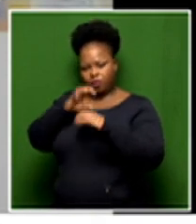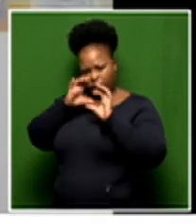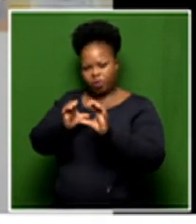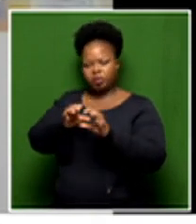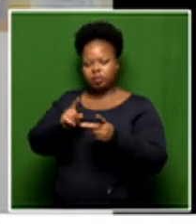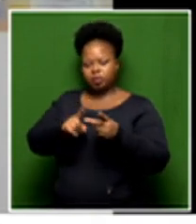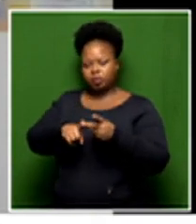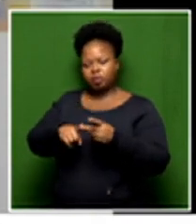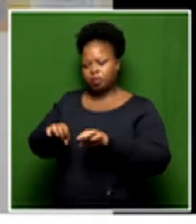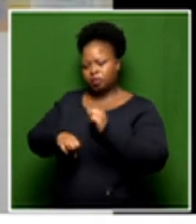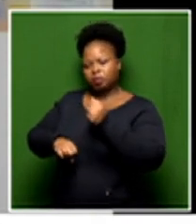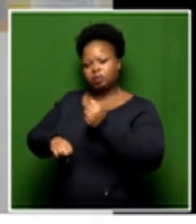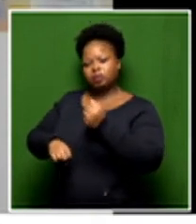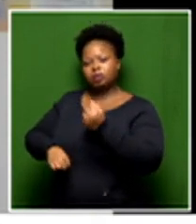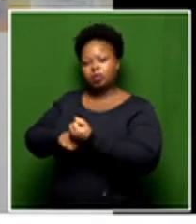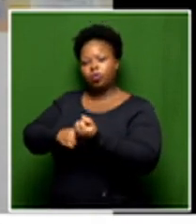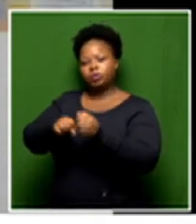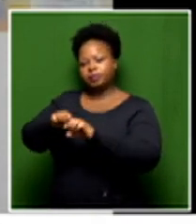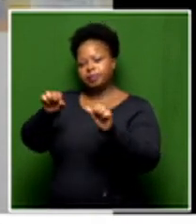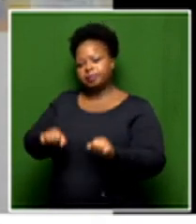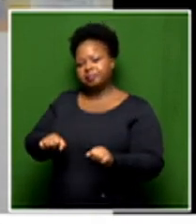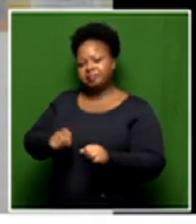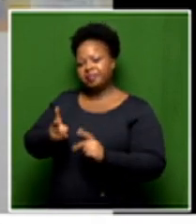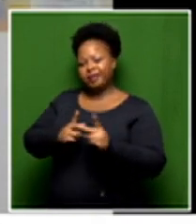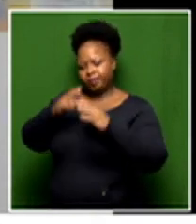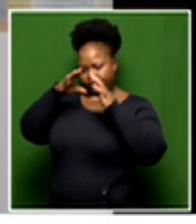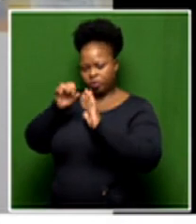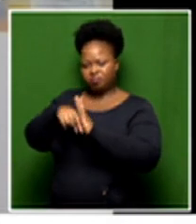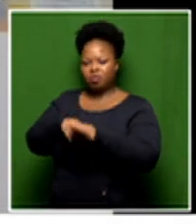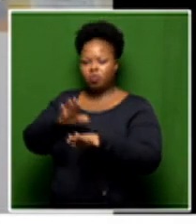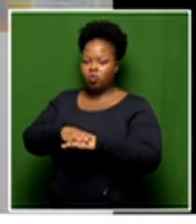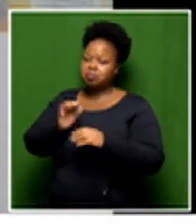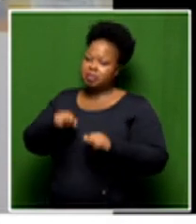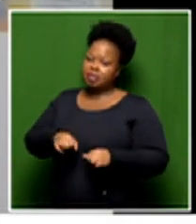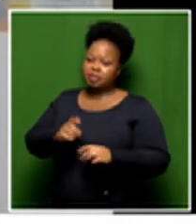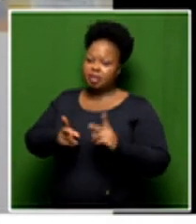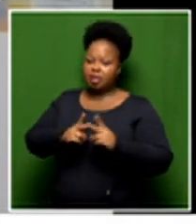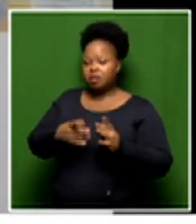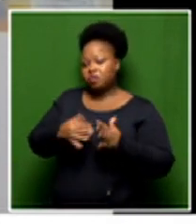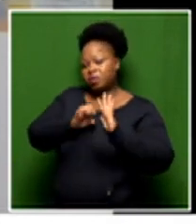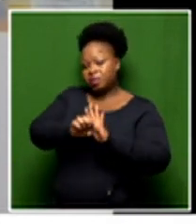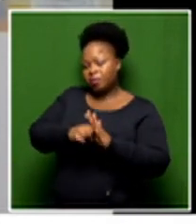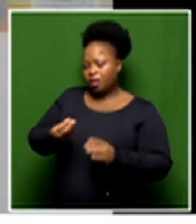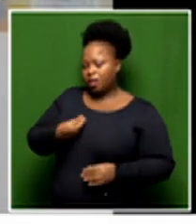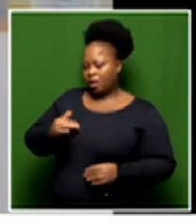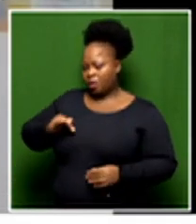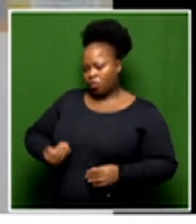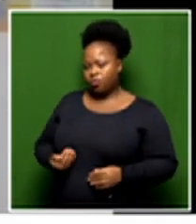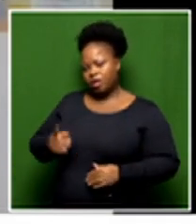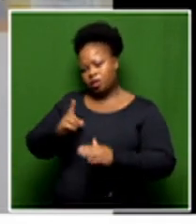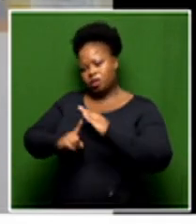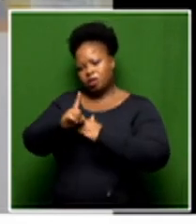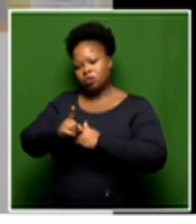and it's the support systems. So, for example, the messages might be correct, but if you have a young woman going to a